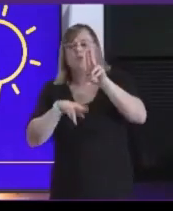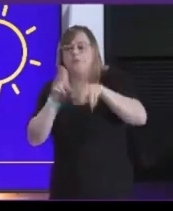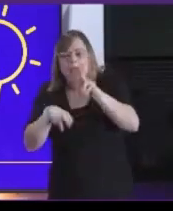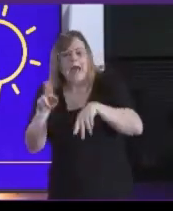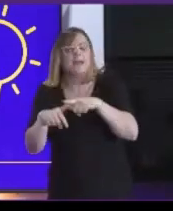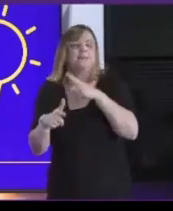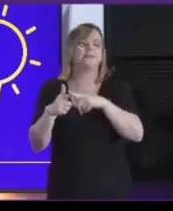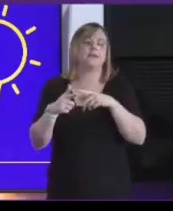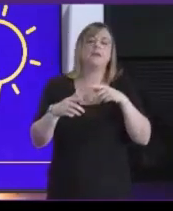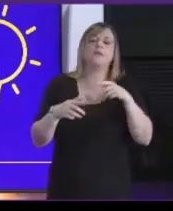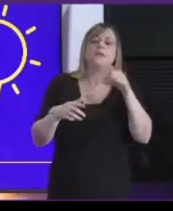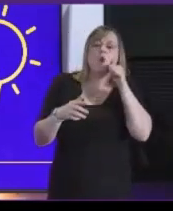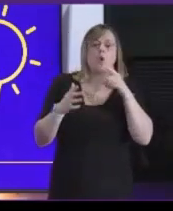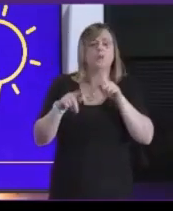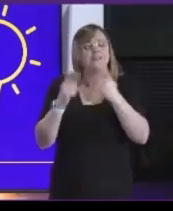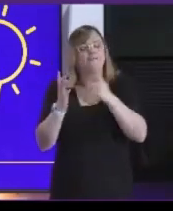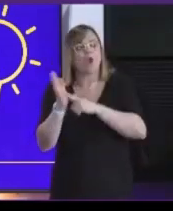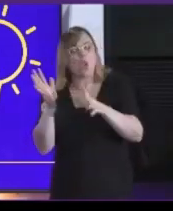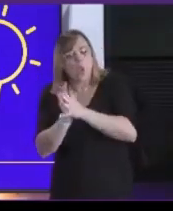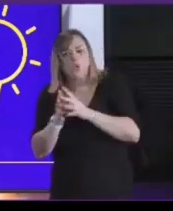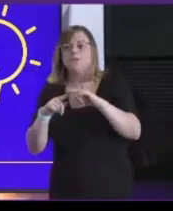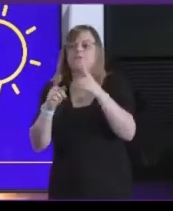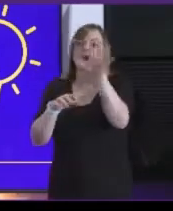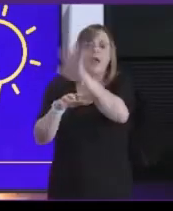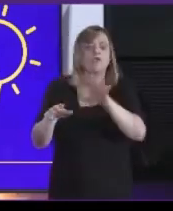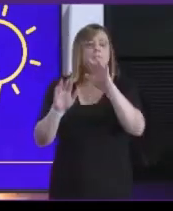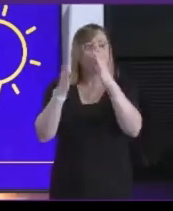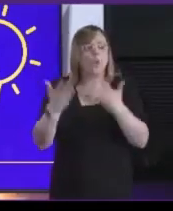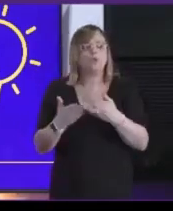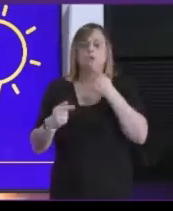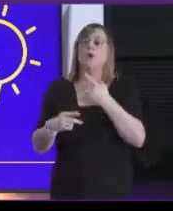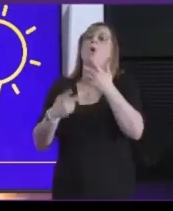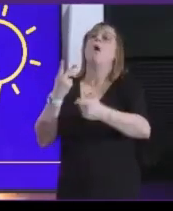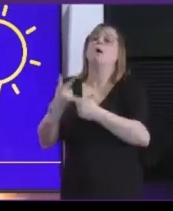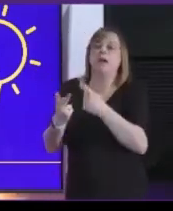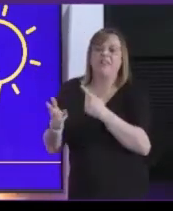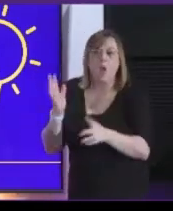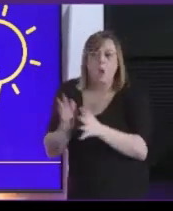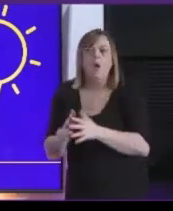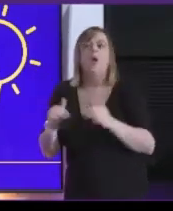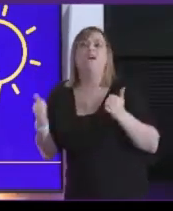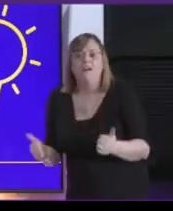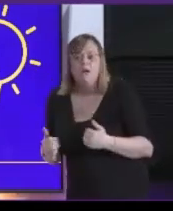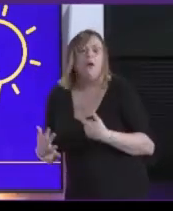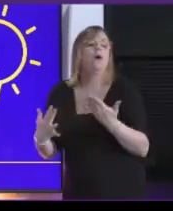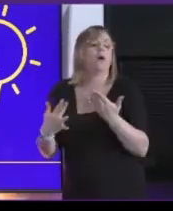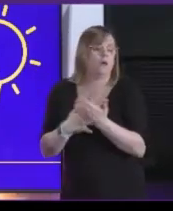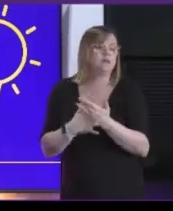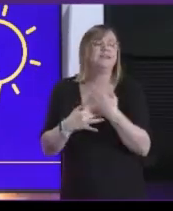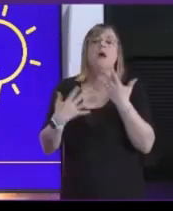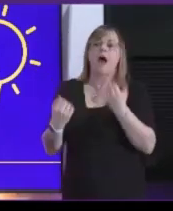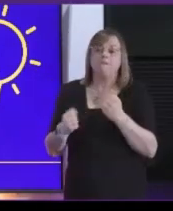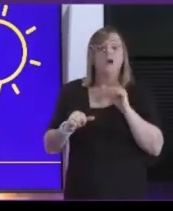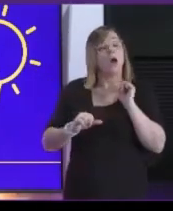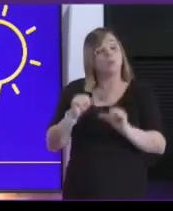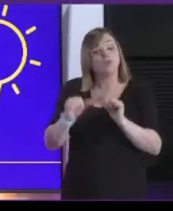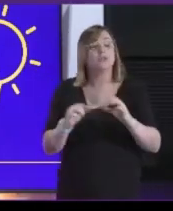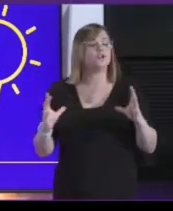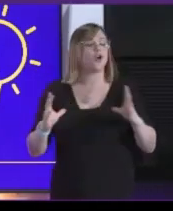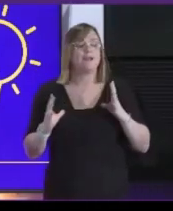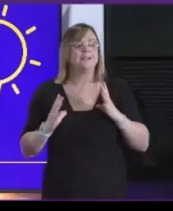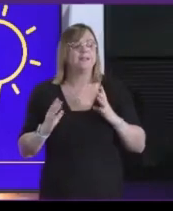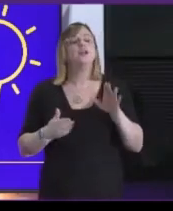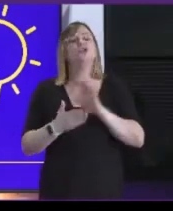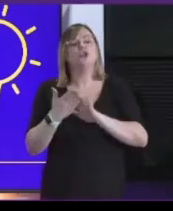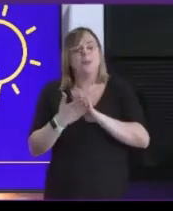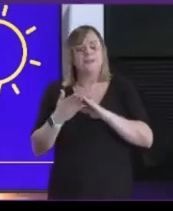to different laws in different parts of the world, and they have all this. And now I say, oh no, another thing, okay, accessibility. They have a process for that, and that's why it's also moving forward.